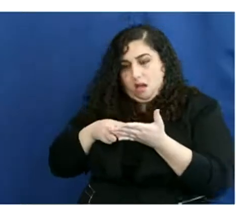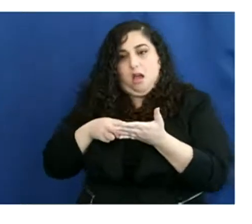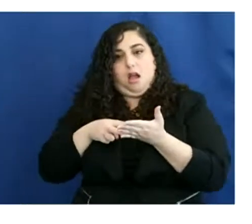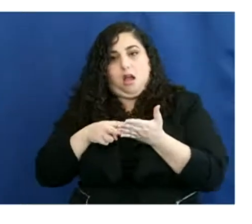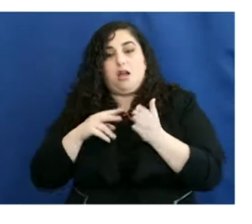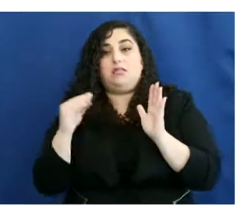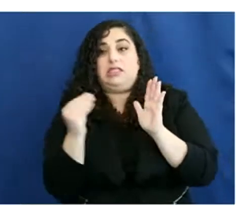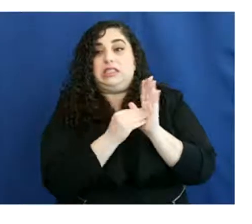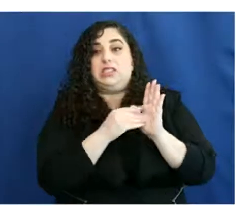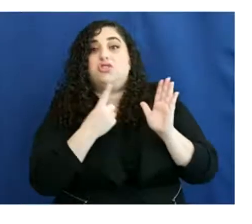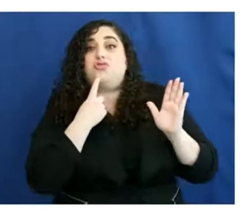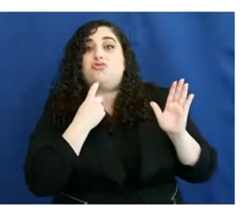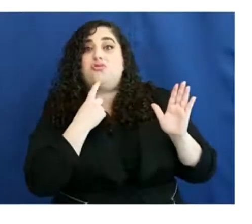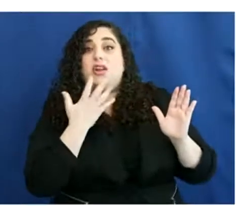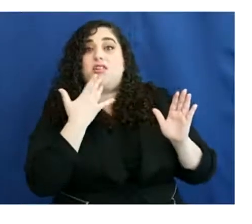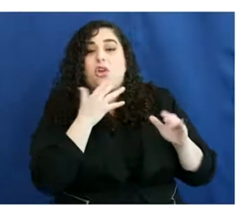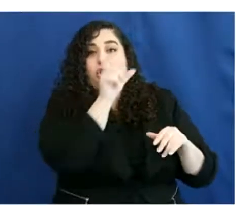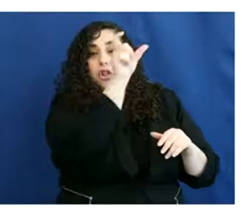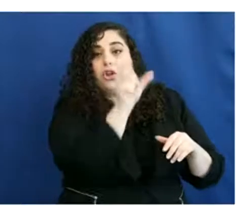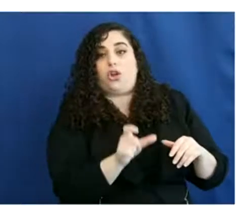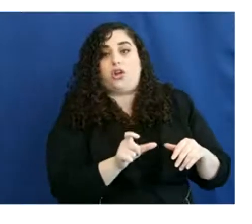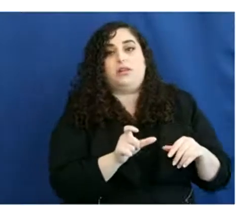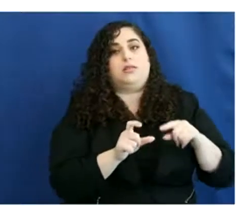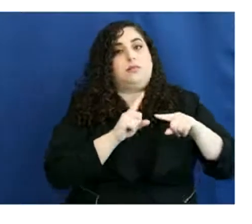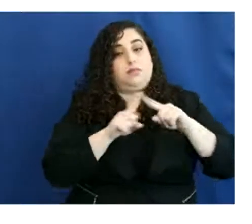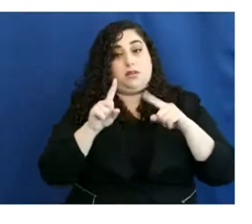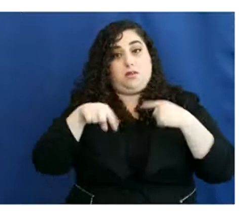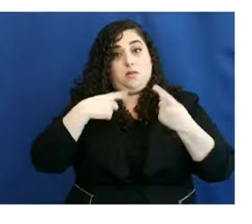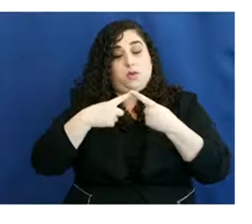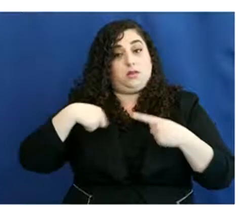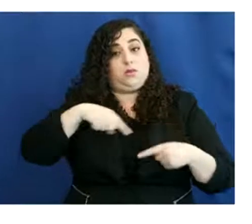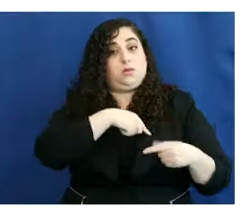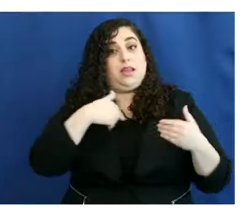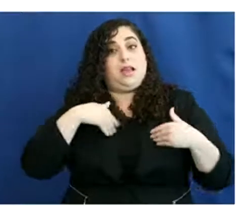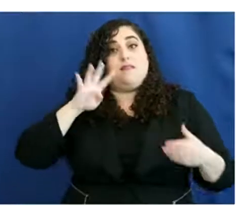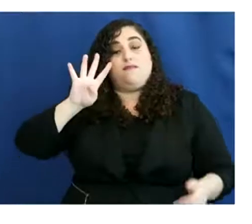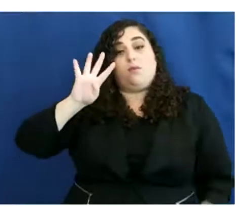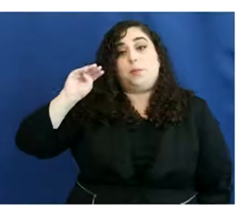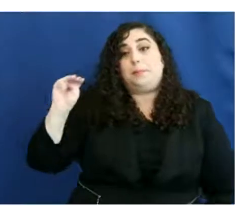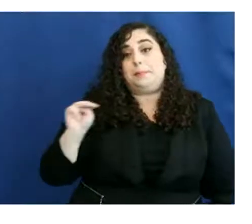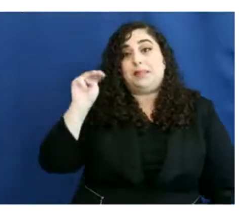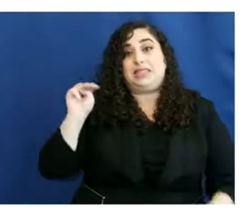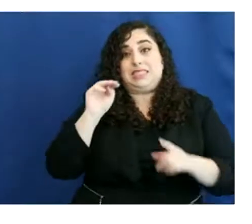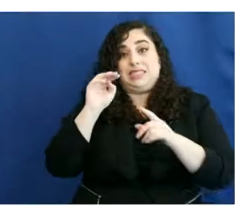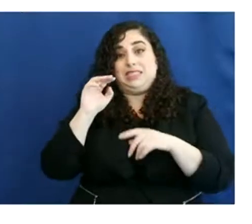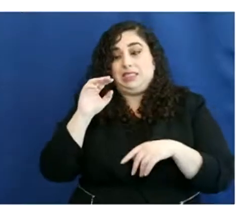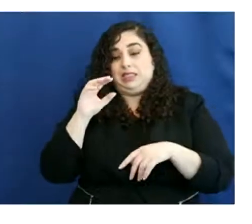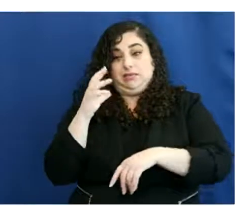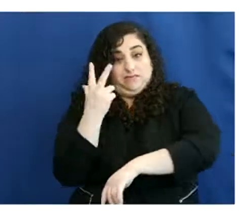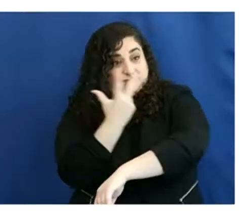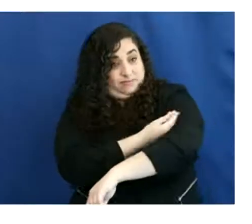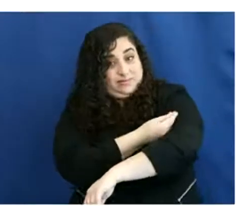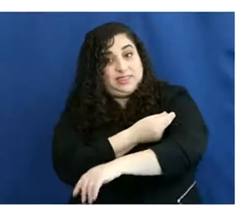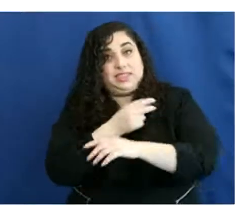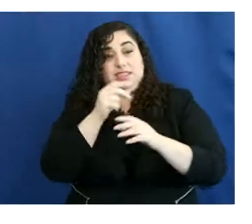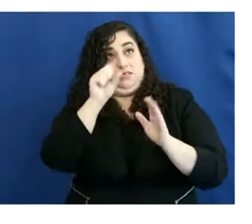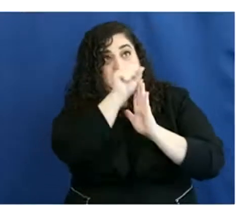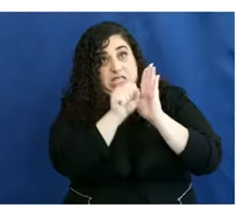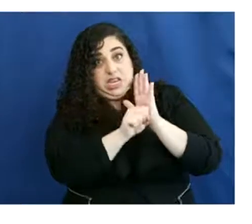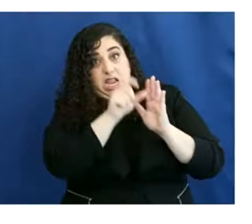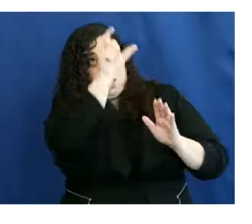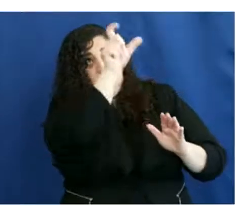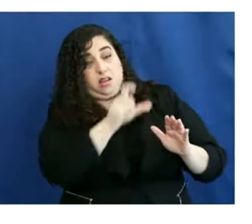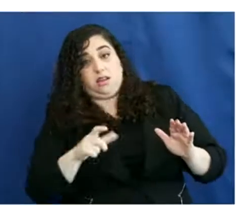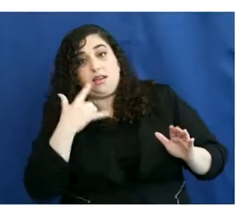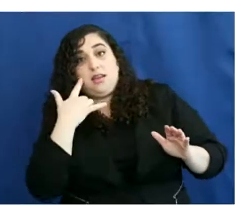we hit that 4 million number statewide of number of vaccines administered in that first HPI quartile, then the